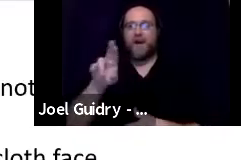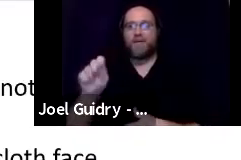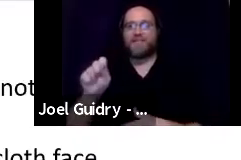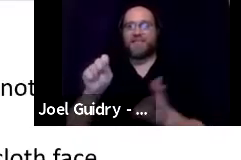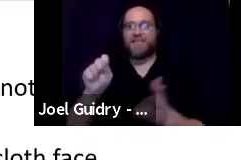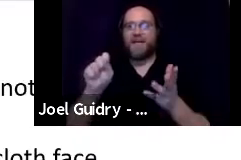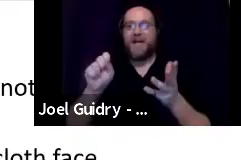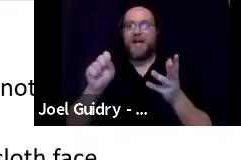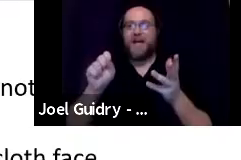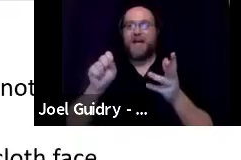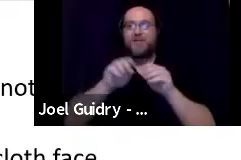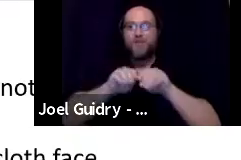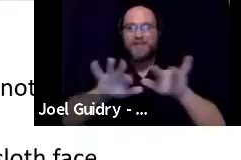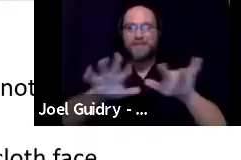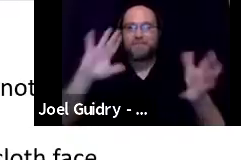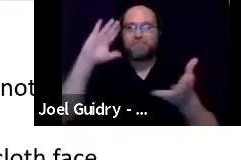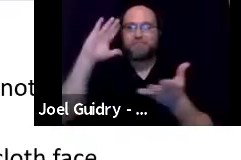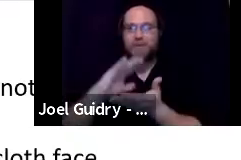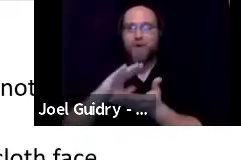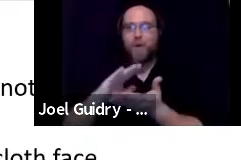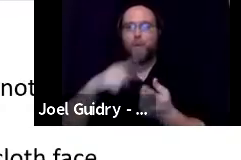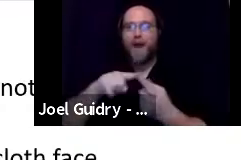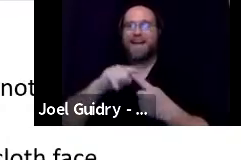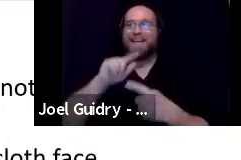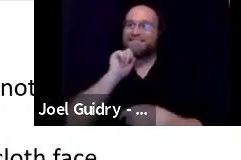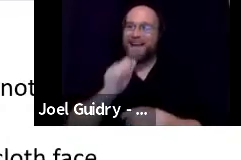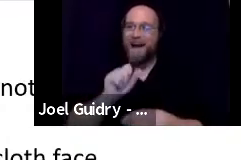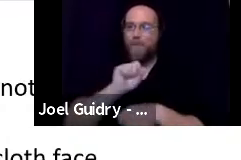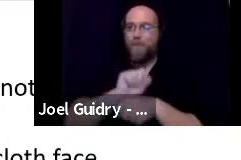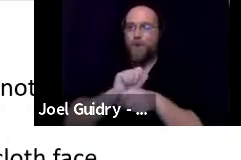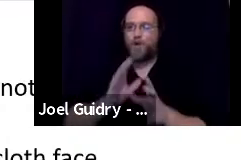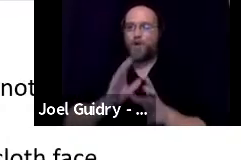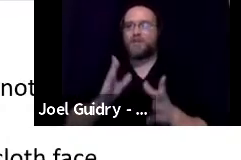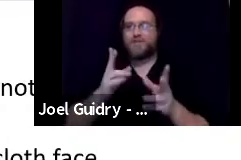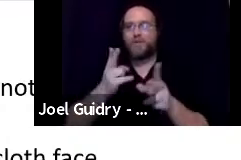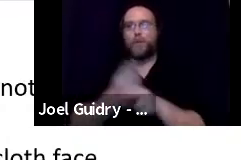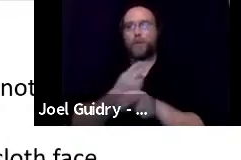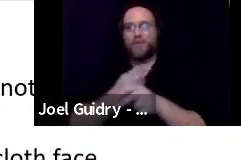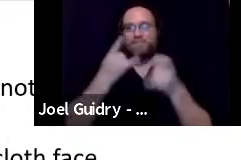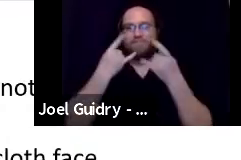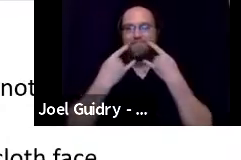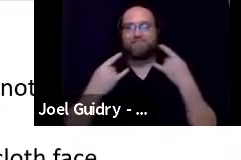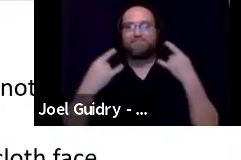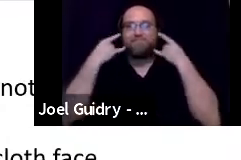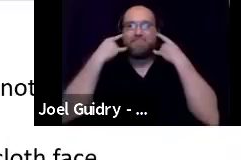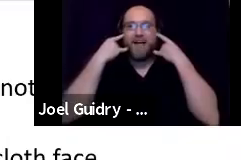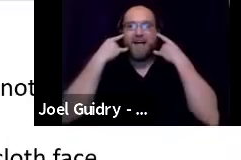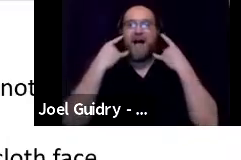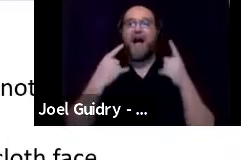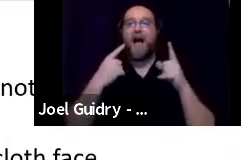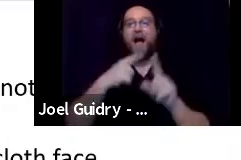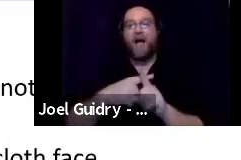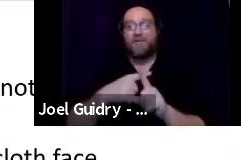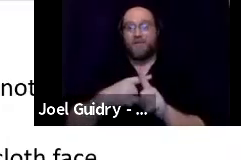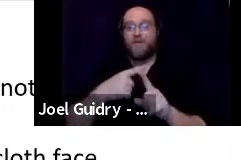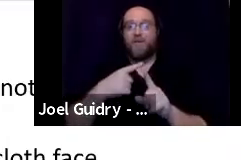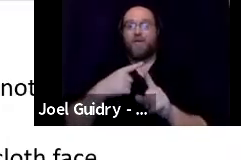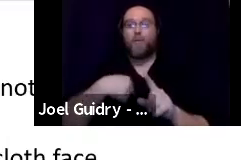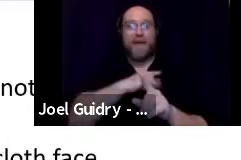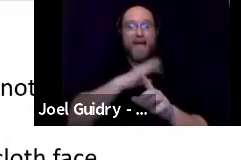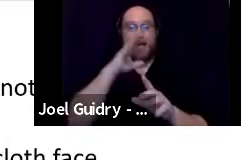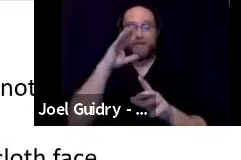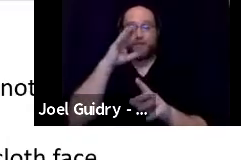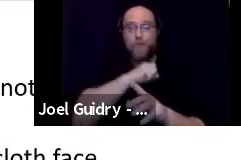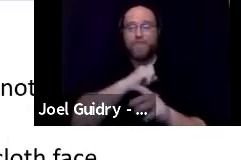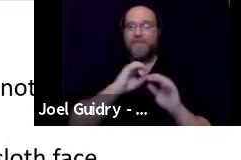at least a cloth face covering, and also that there is no known positive case of COVID-19 in that